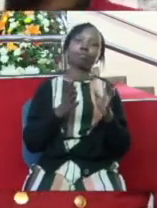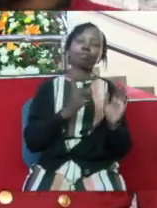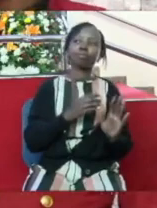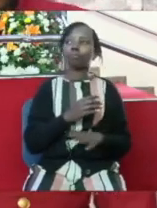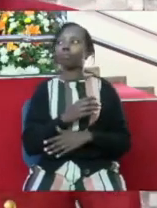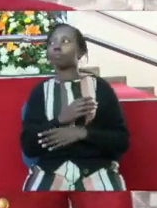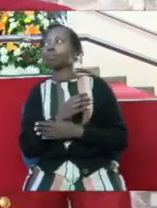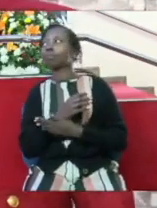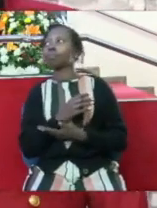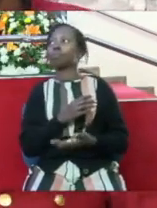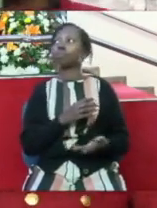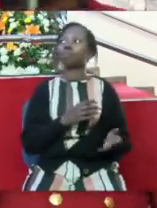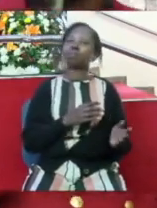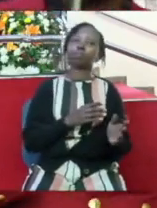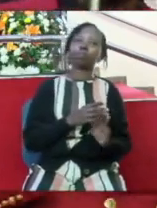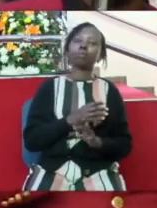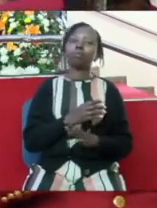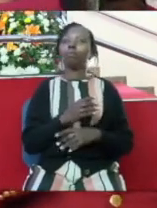Ungue,